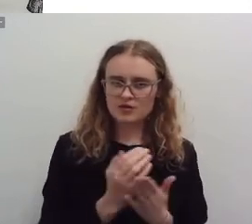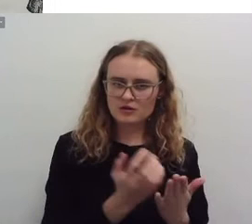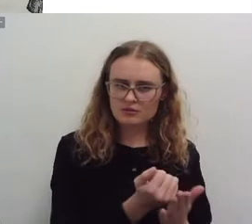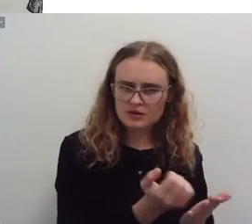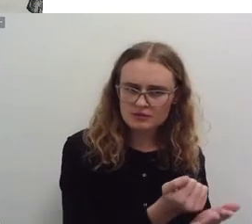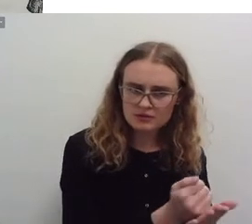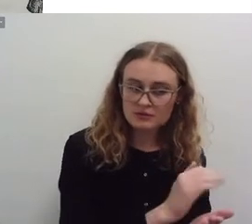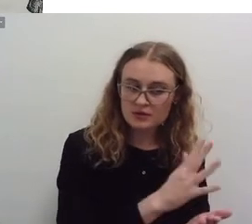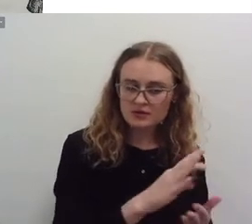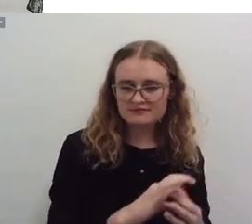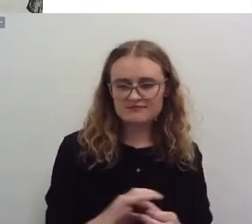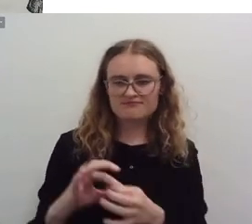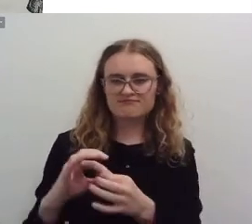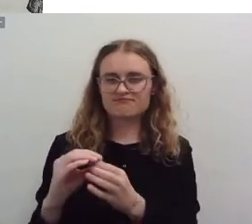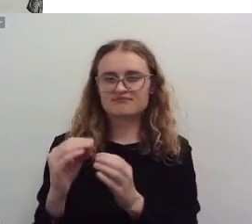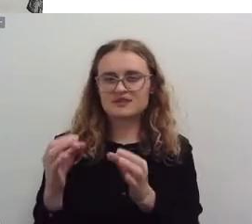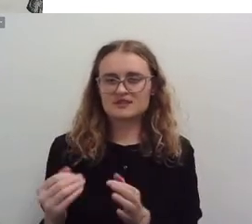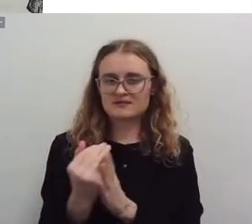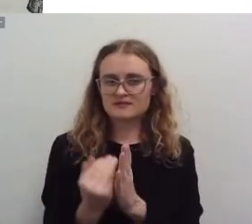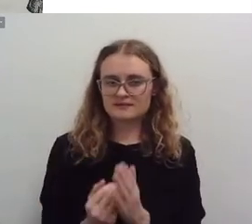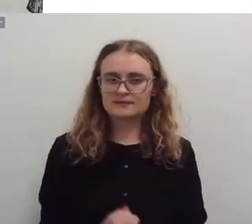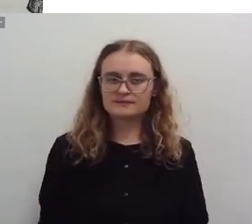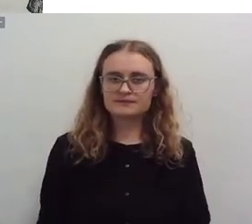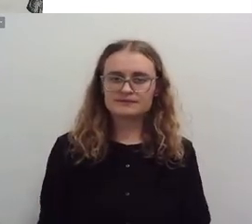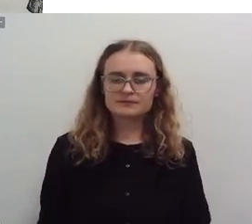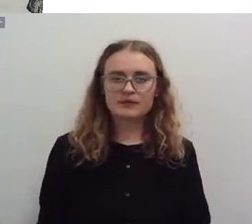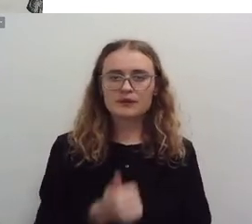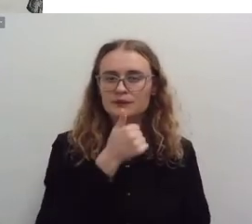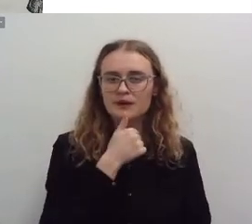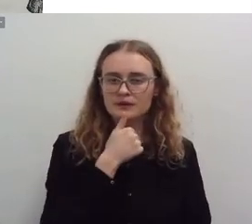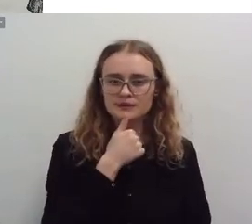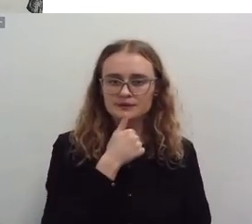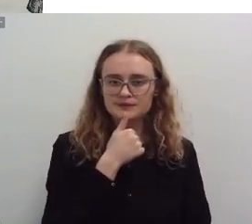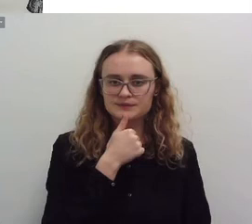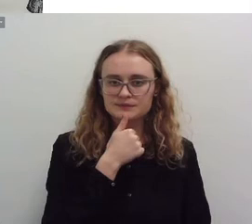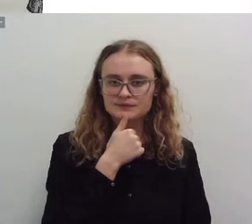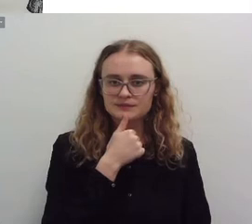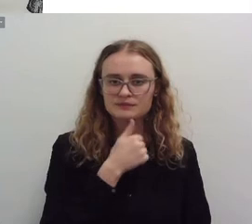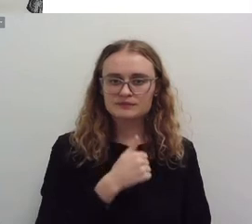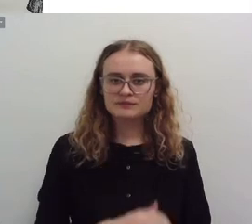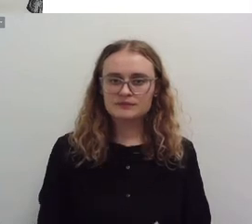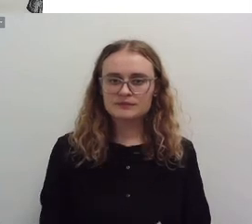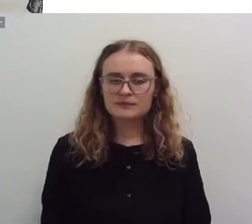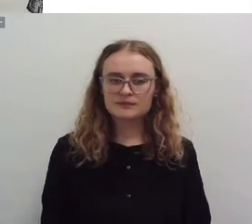paragraph stating that the social worker should meet the child in person often enough.